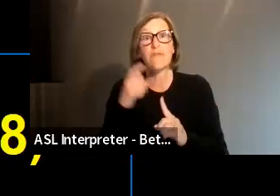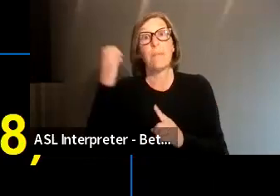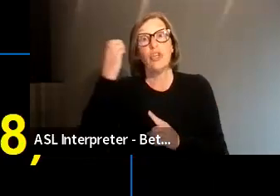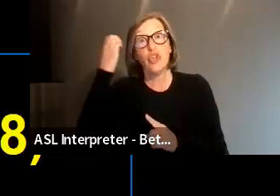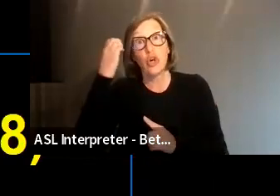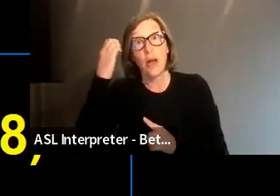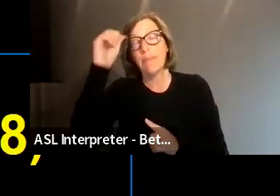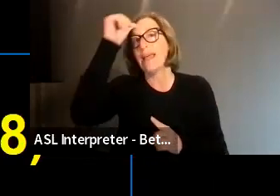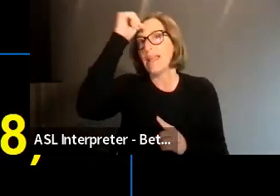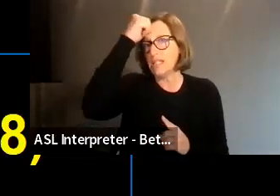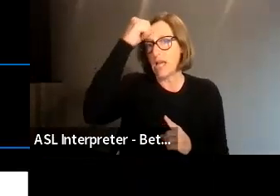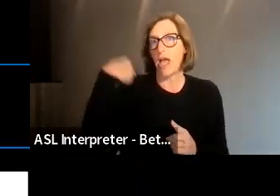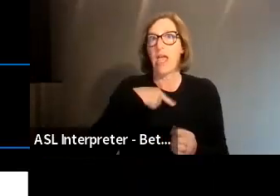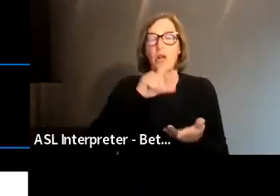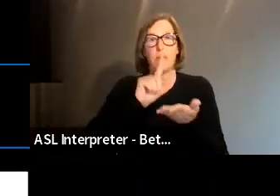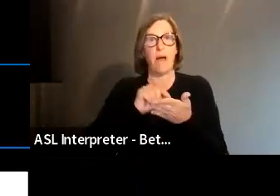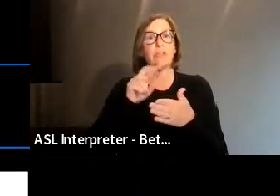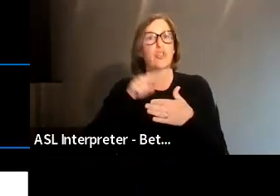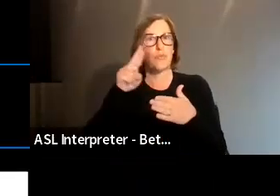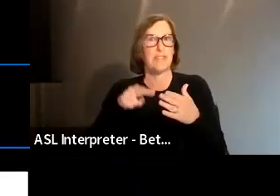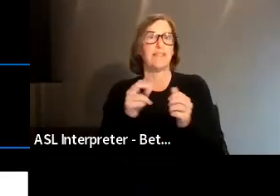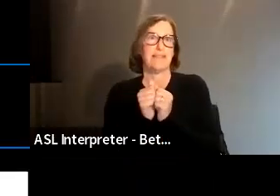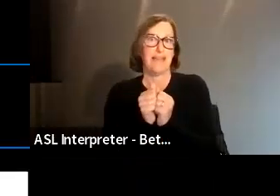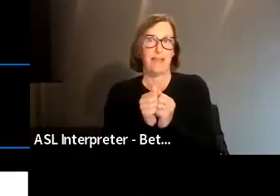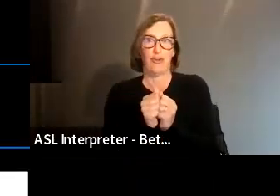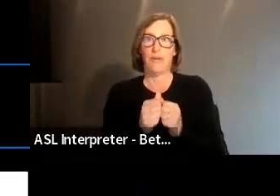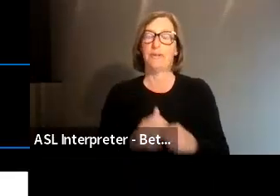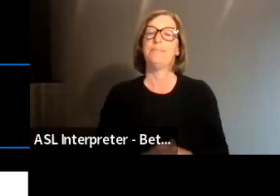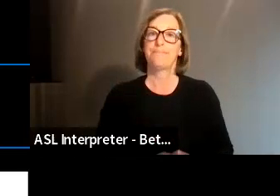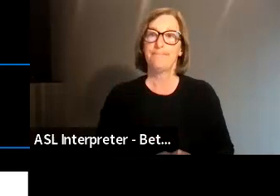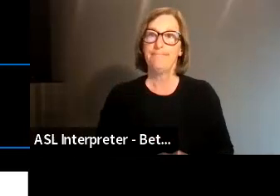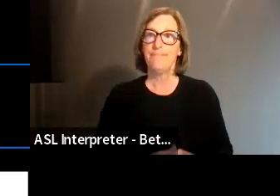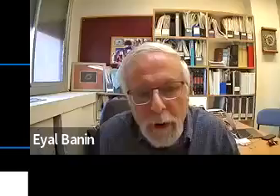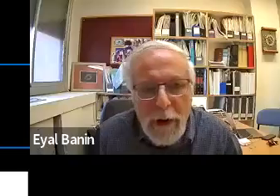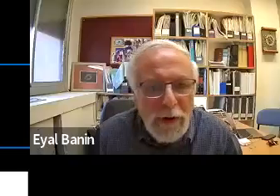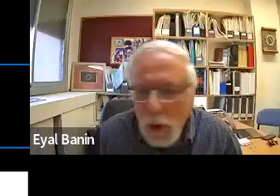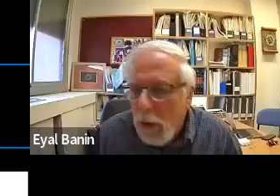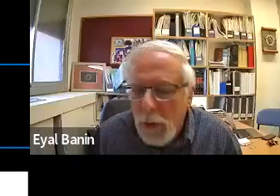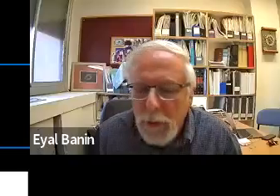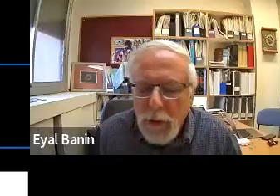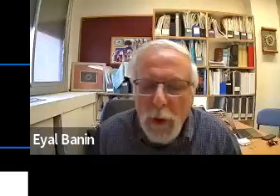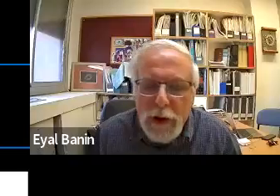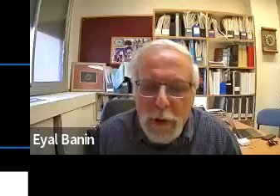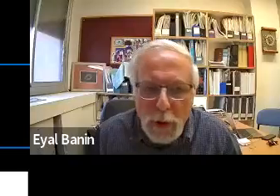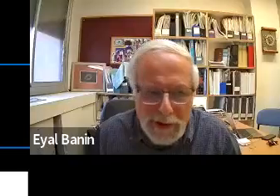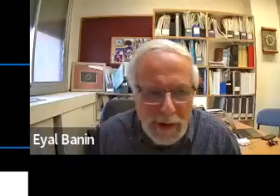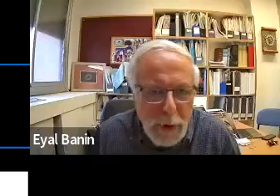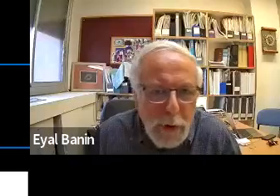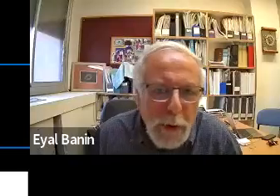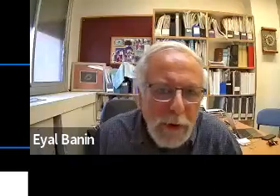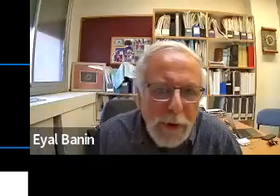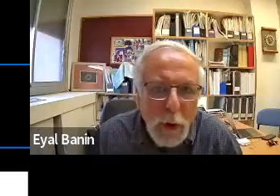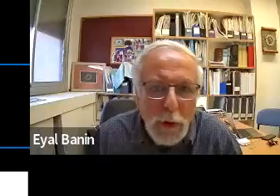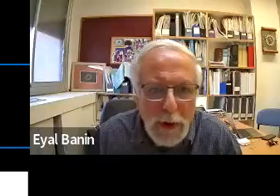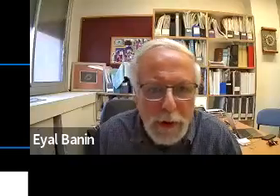published the results together. When we identified FAM161A, there was no knowledge about its